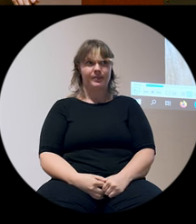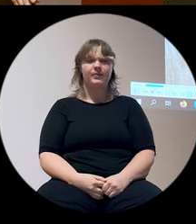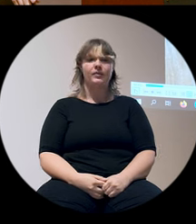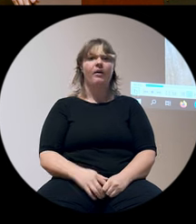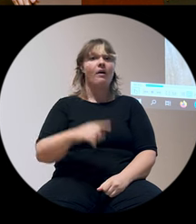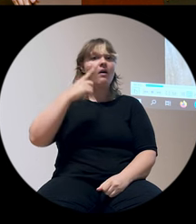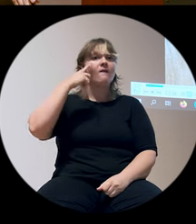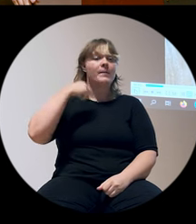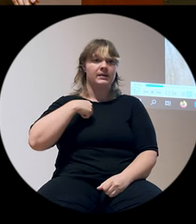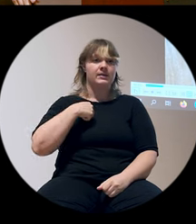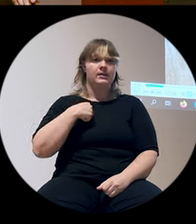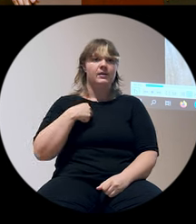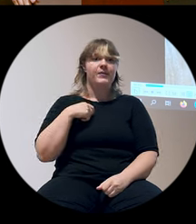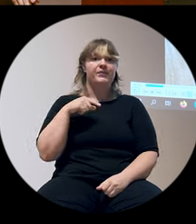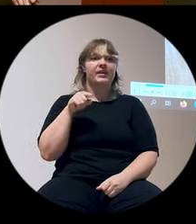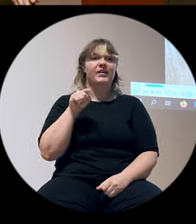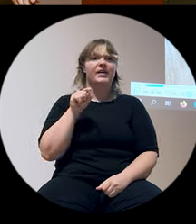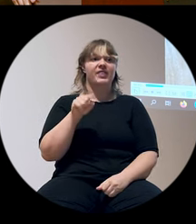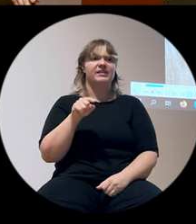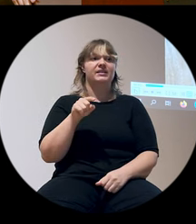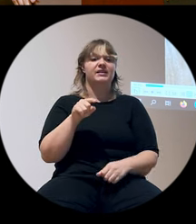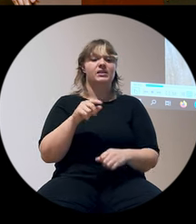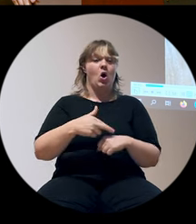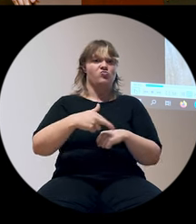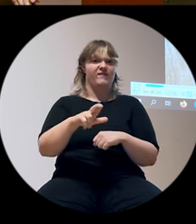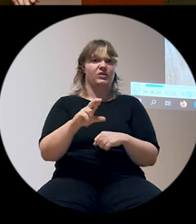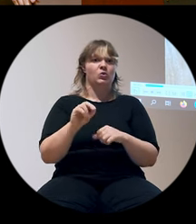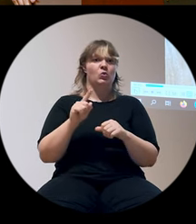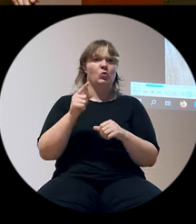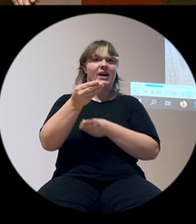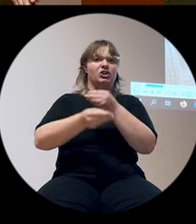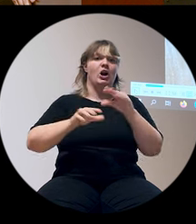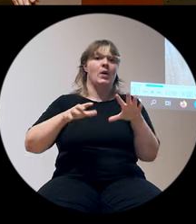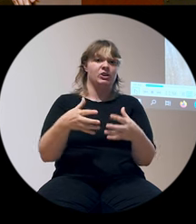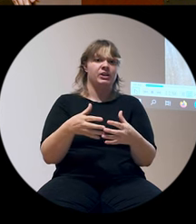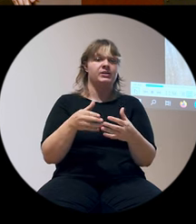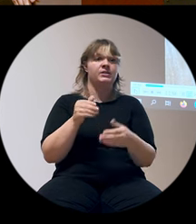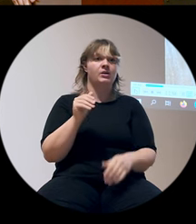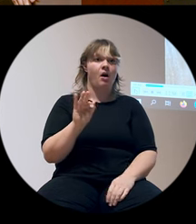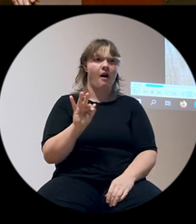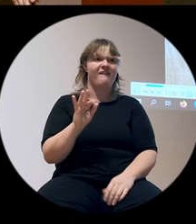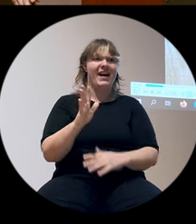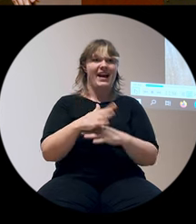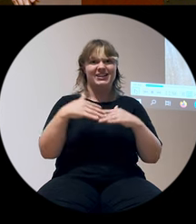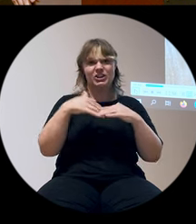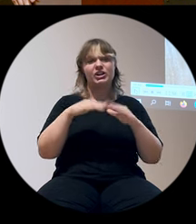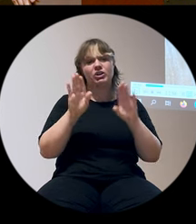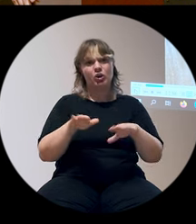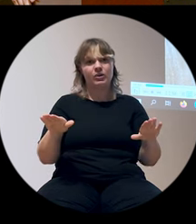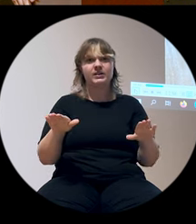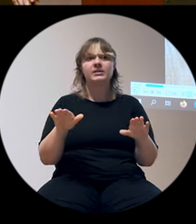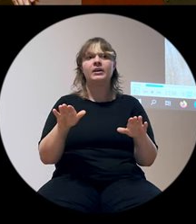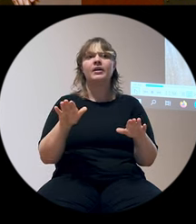For me, this is a reference to a generation of Indigenous children that were